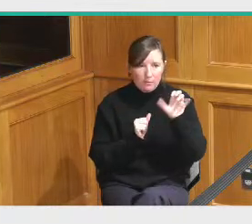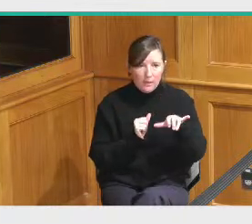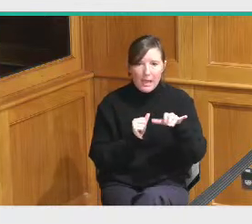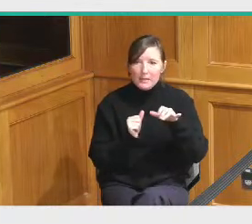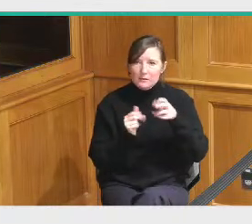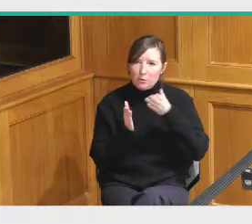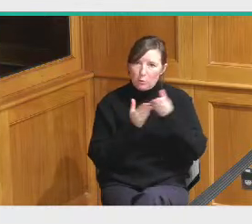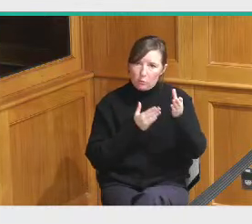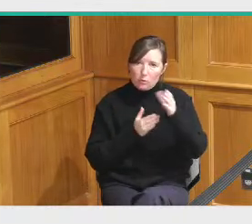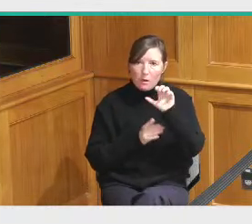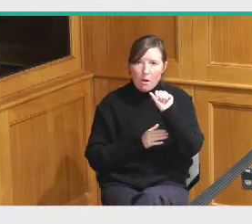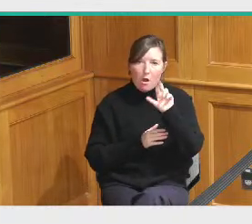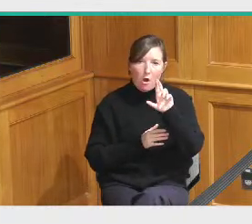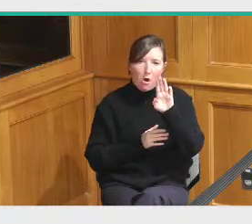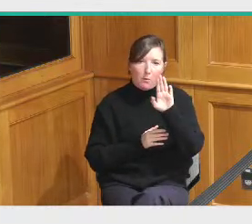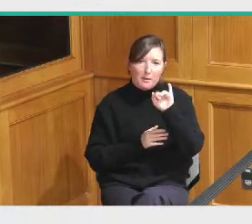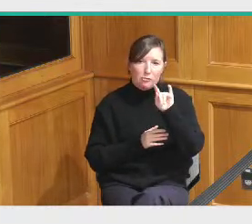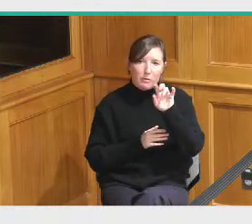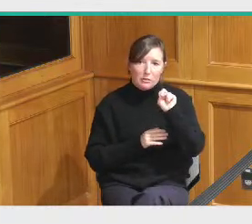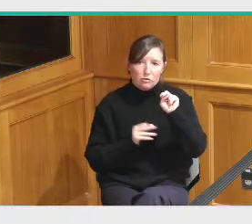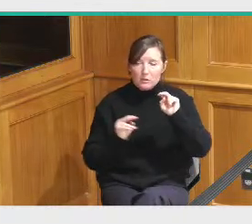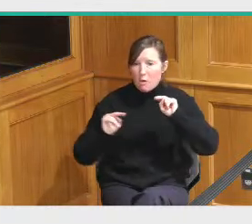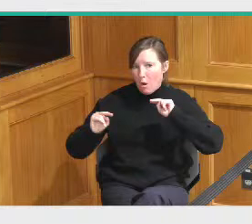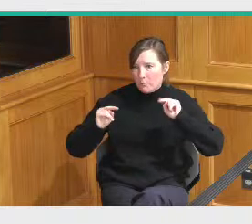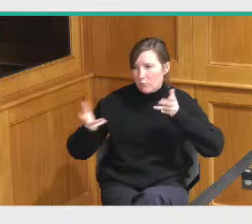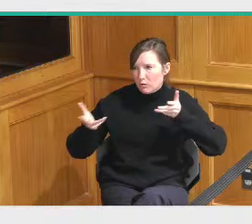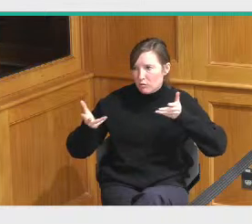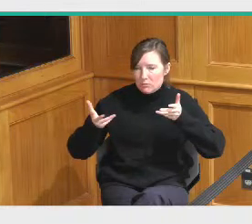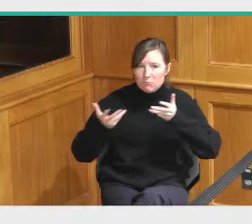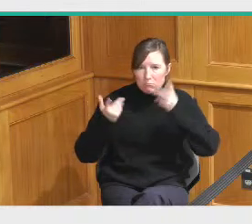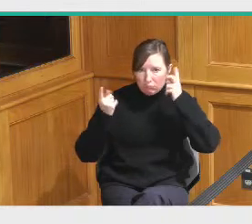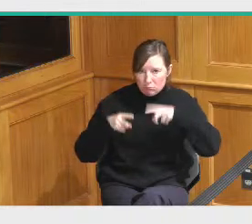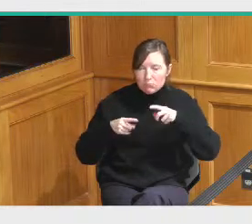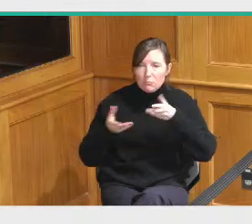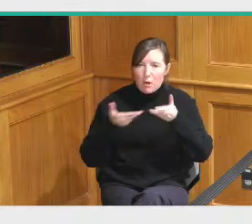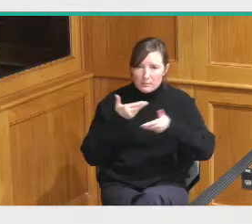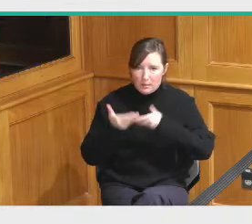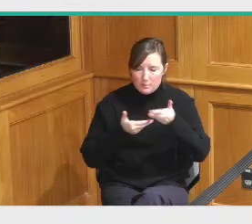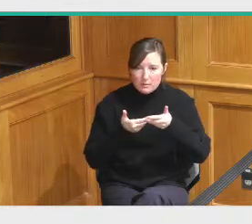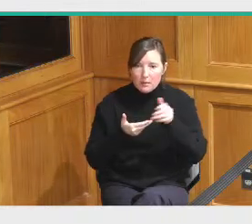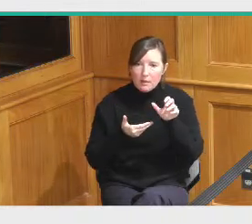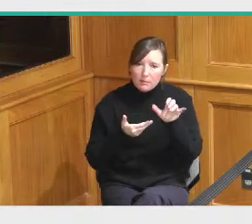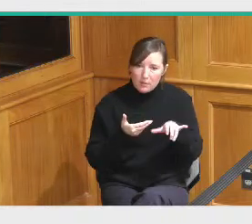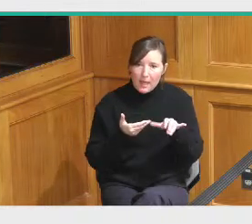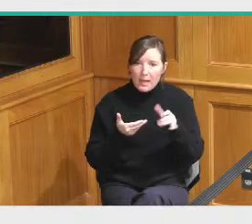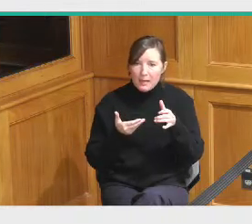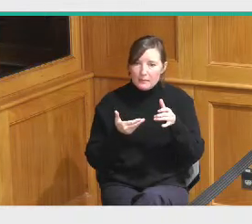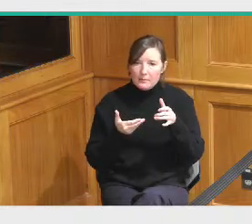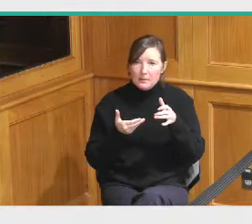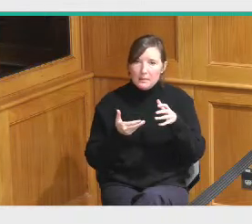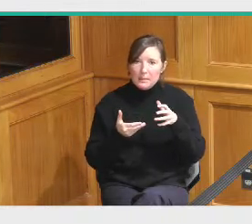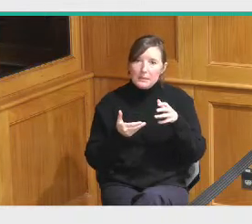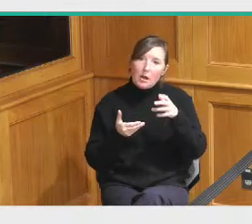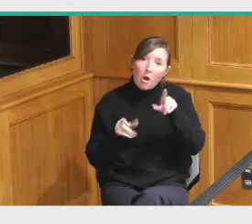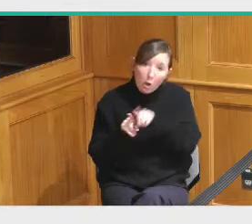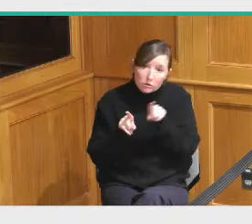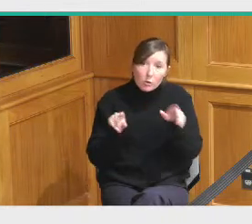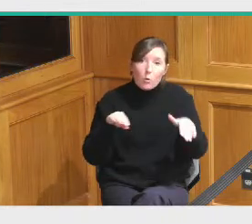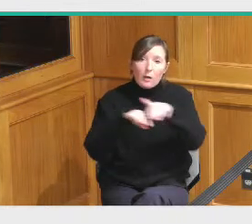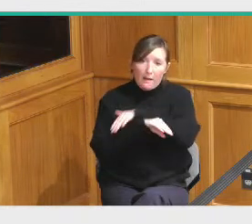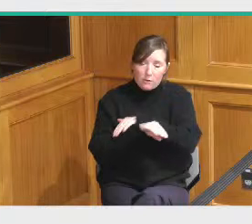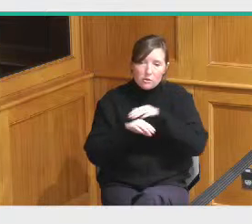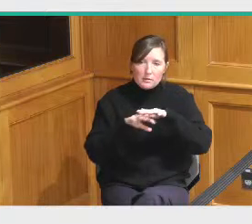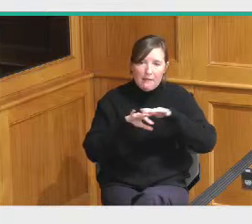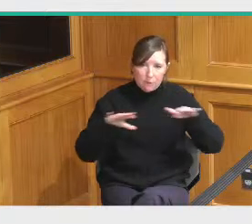arbitration process defined in the agreement. It also controls and governs the diversity, equity, and inclusion aspects of this